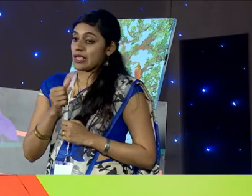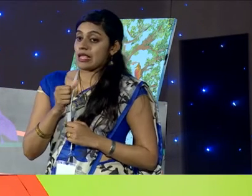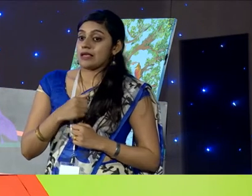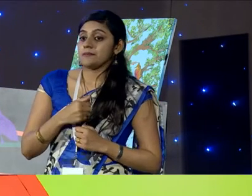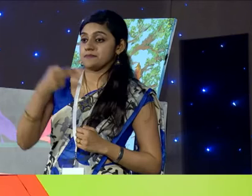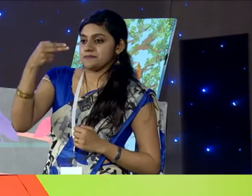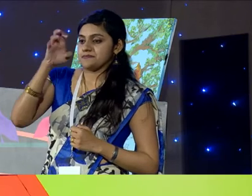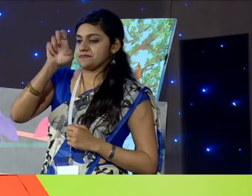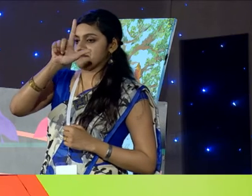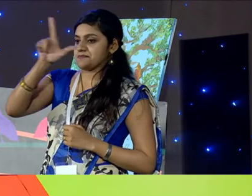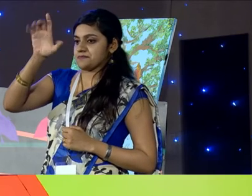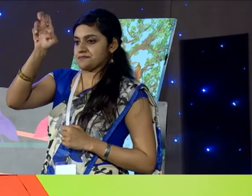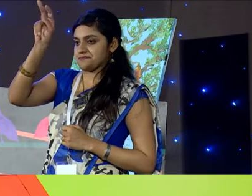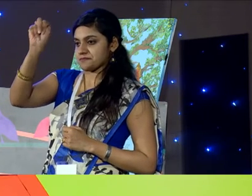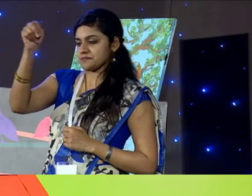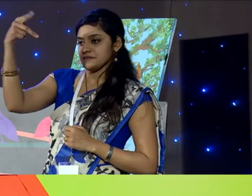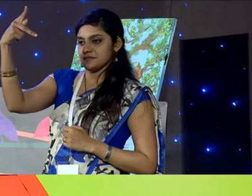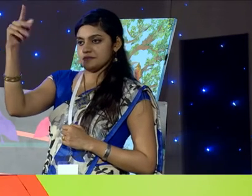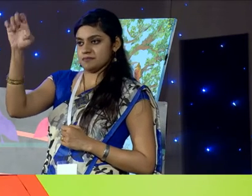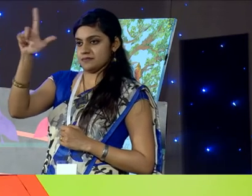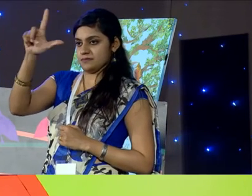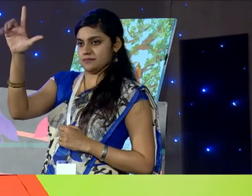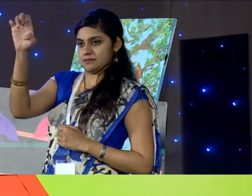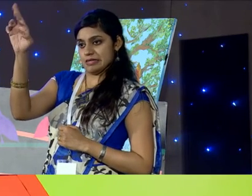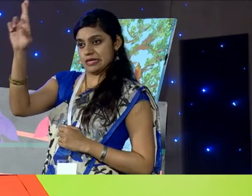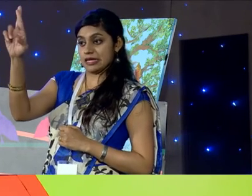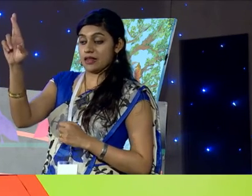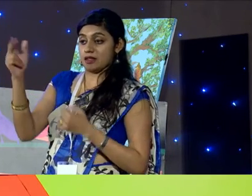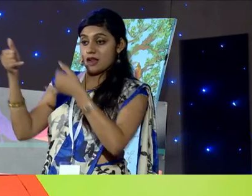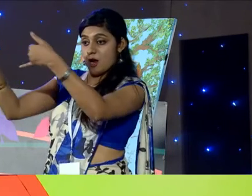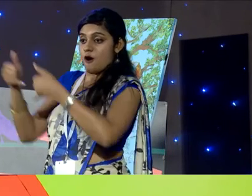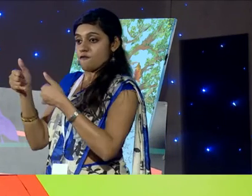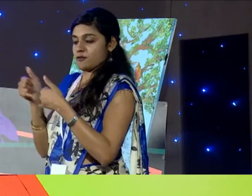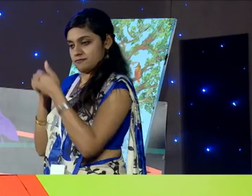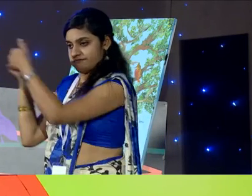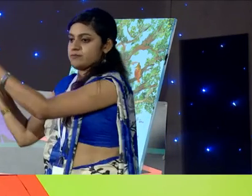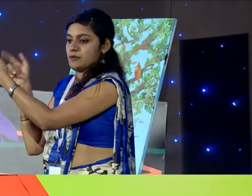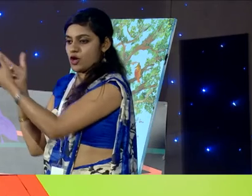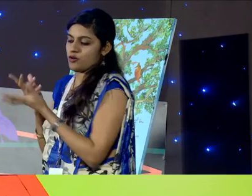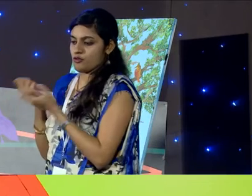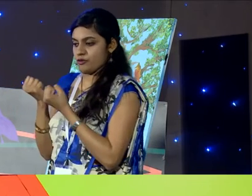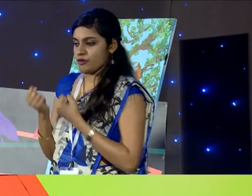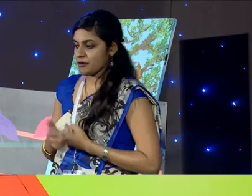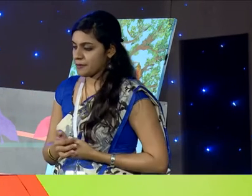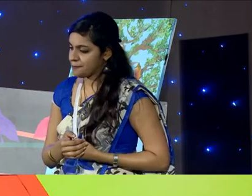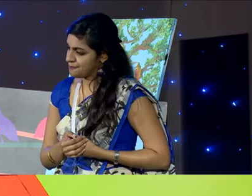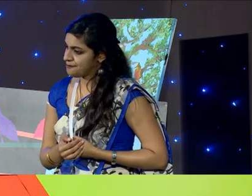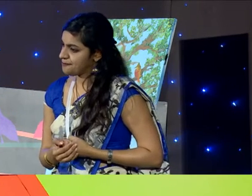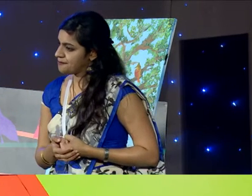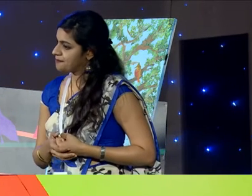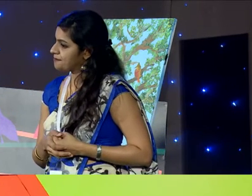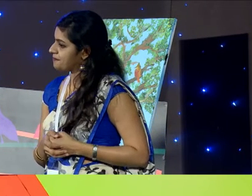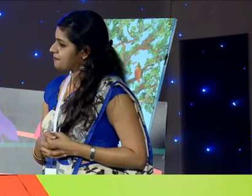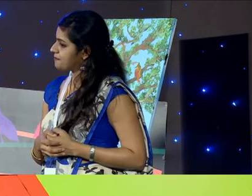with disabilities, and I was with Javed Abedi, who is the honorary director of the National Council for Promotion of Employment for Disabled